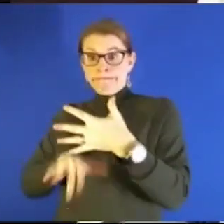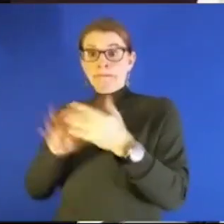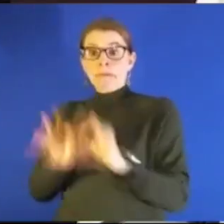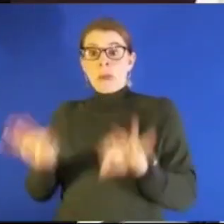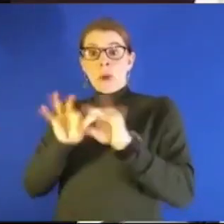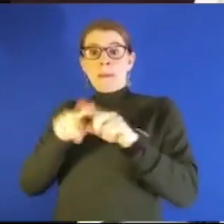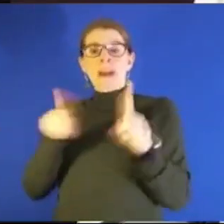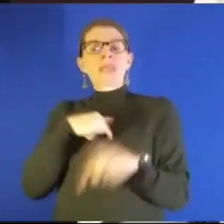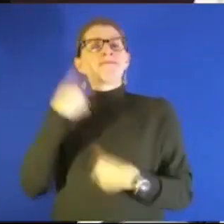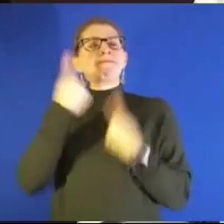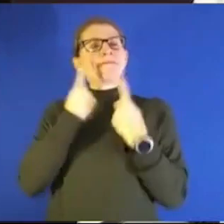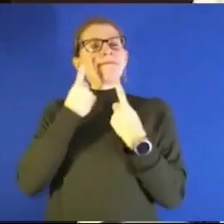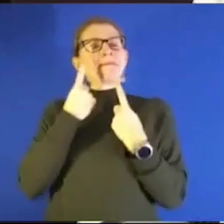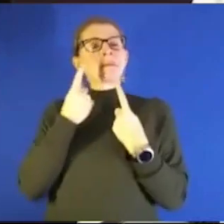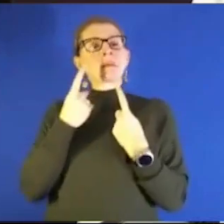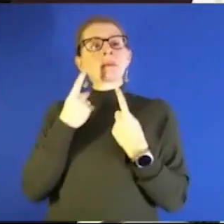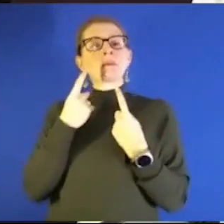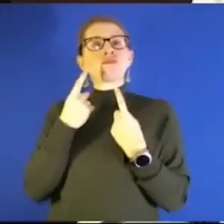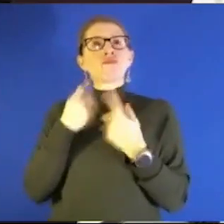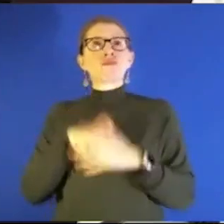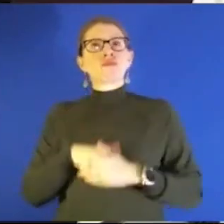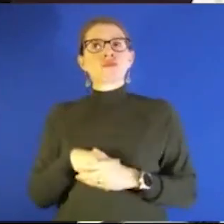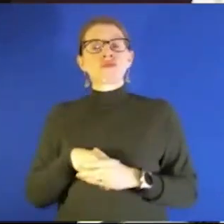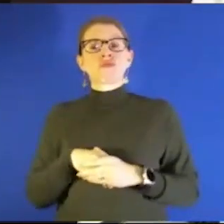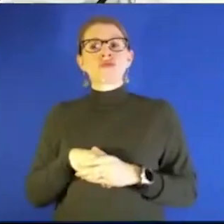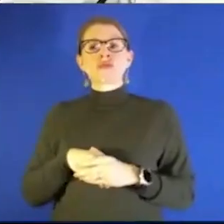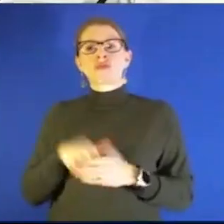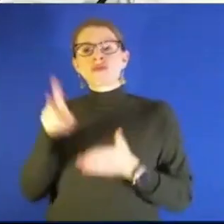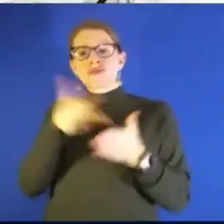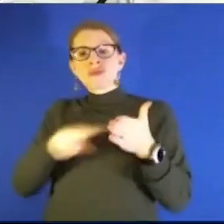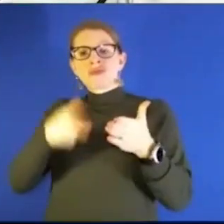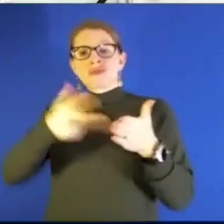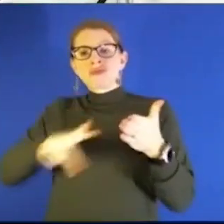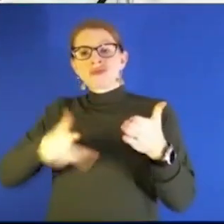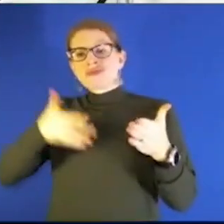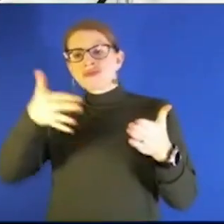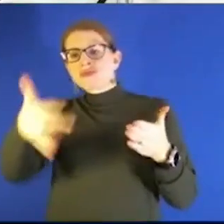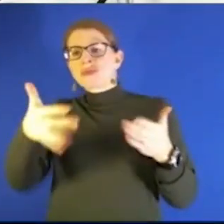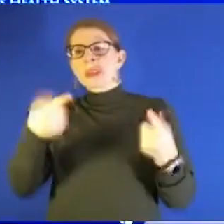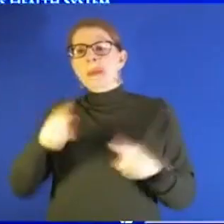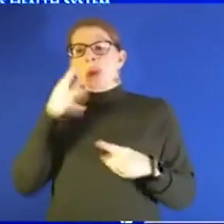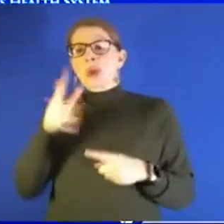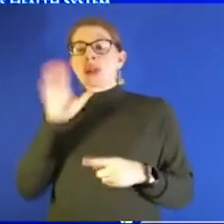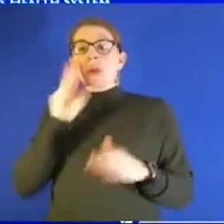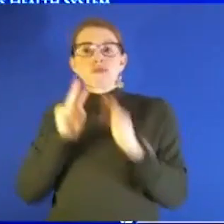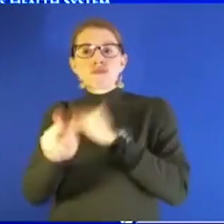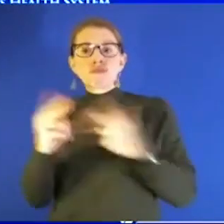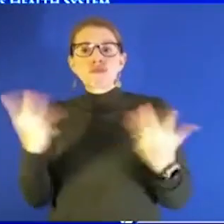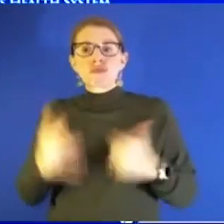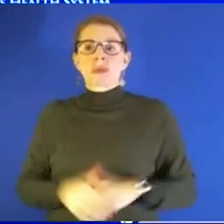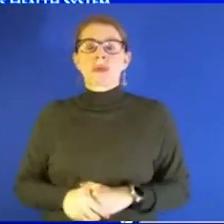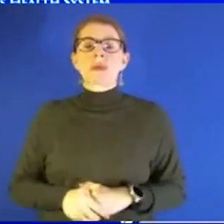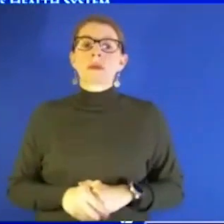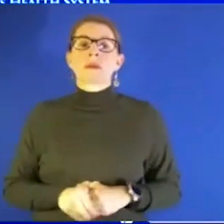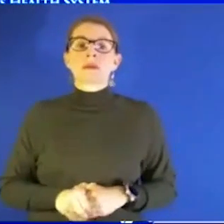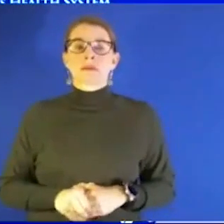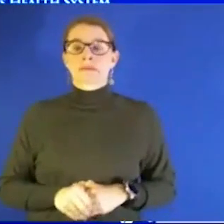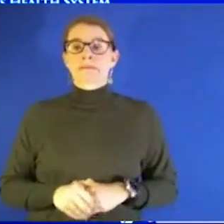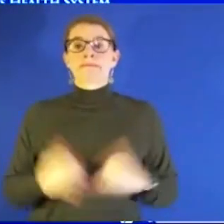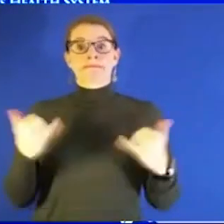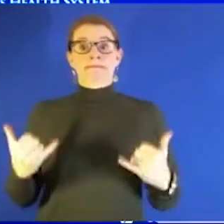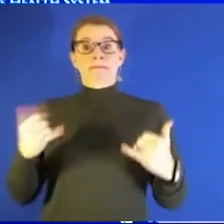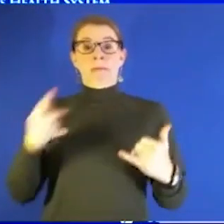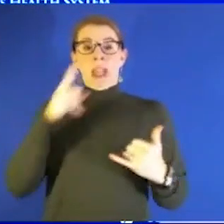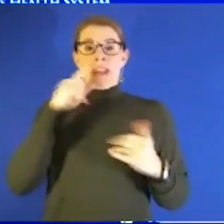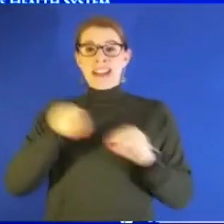do you think we're going to head over the next 2 to 3 weeks, Hawkeye? What's your sense of where we are? Right now, I think the spread is so prevalent. I